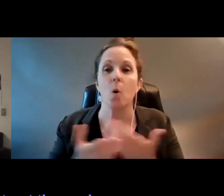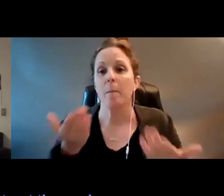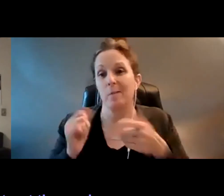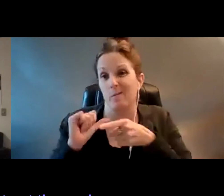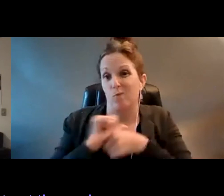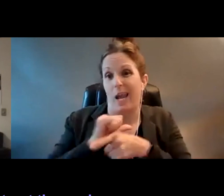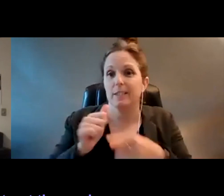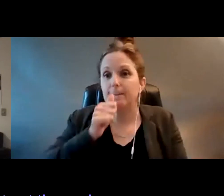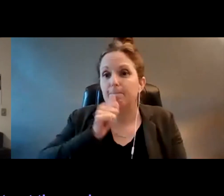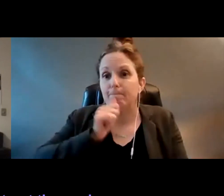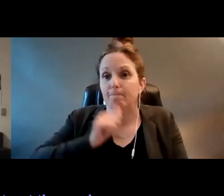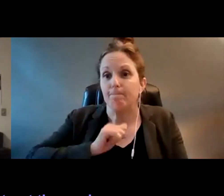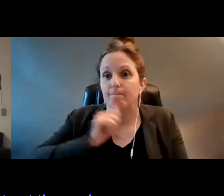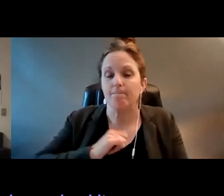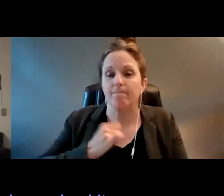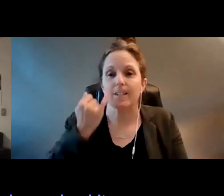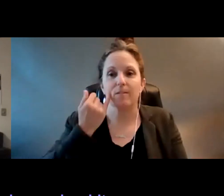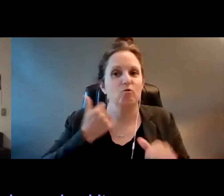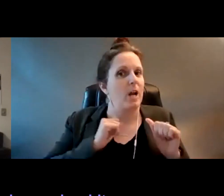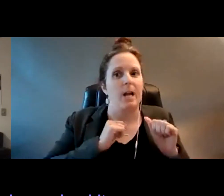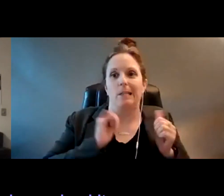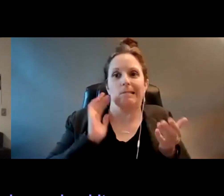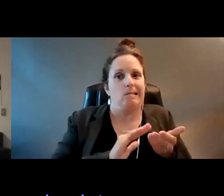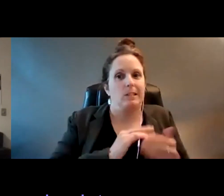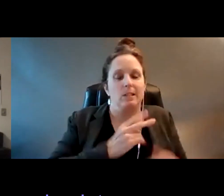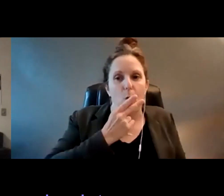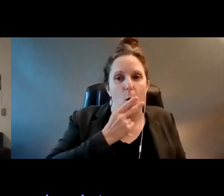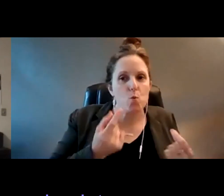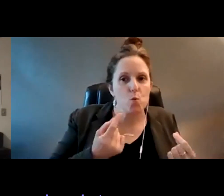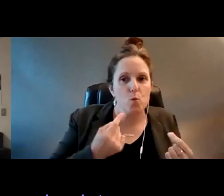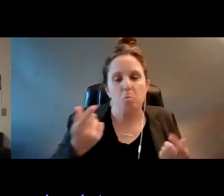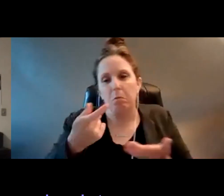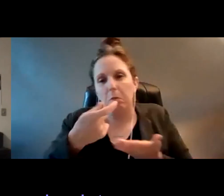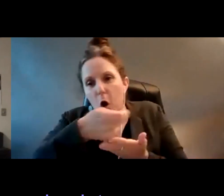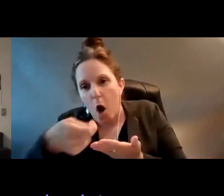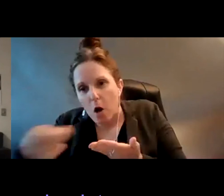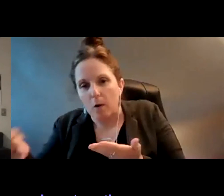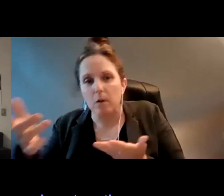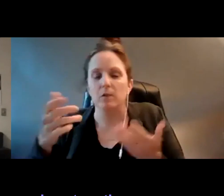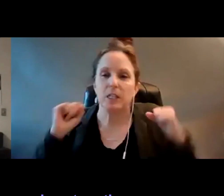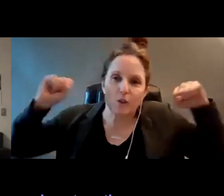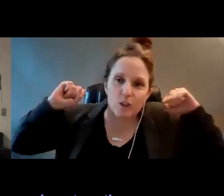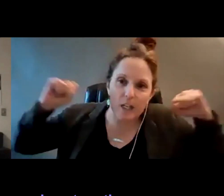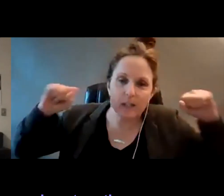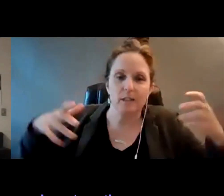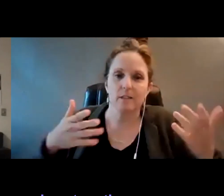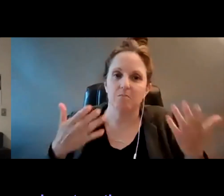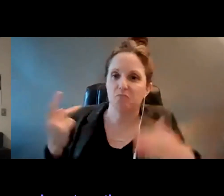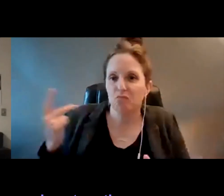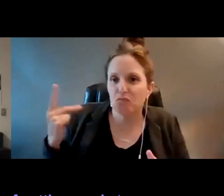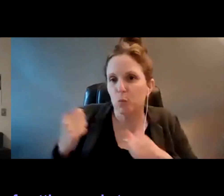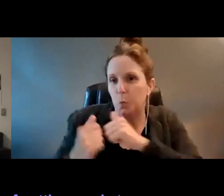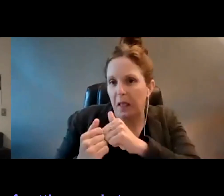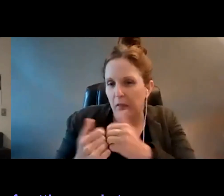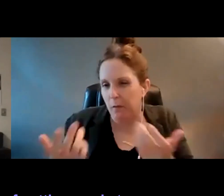One person wrote down that they went together with the person to get a library card. They often will have practiced some things that patients